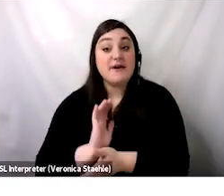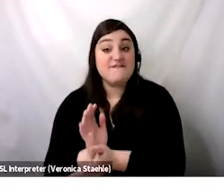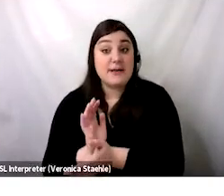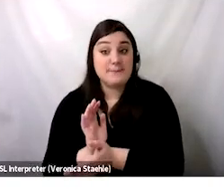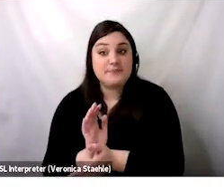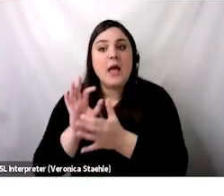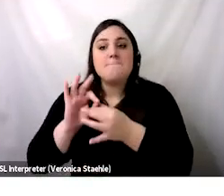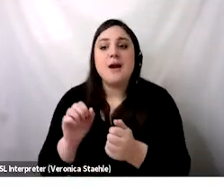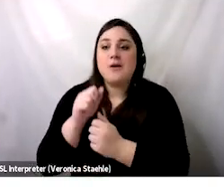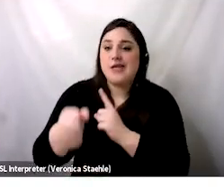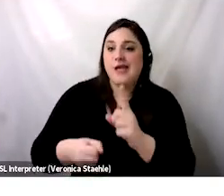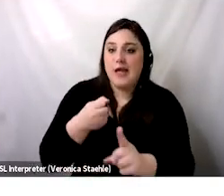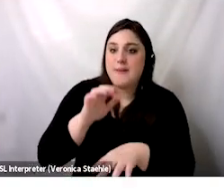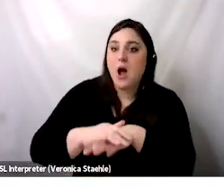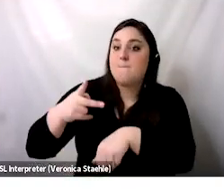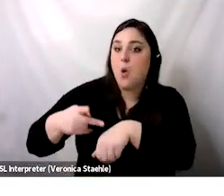Puerto Rico